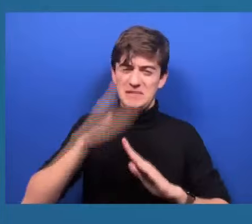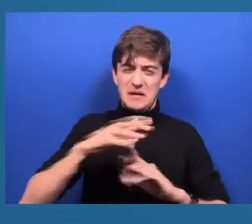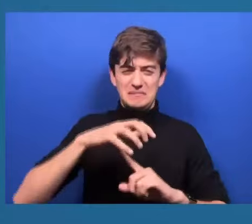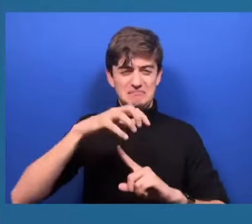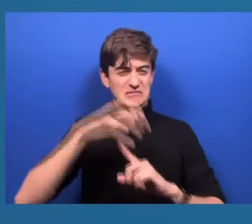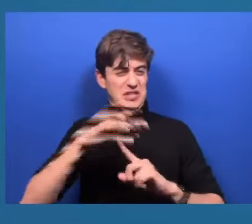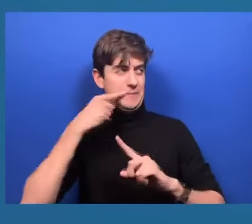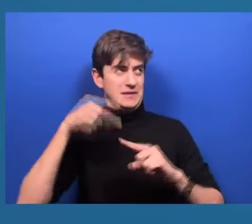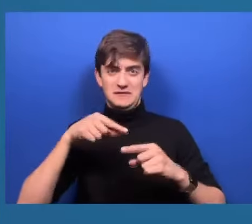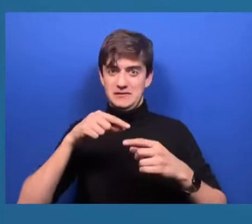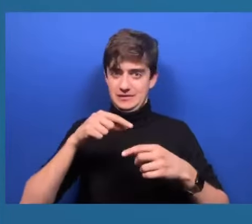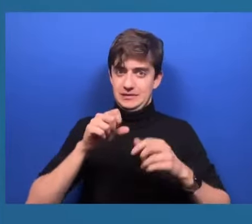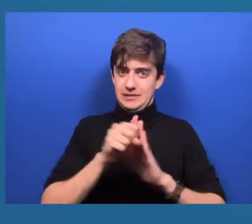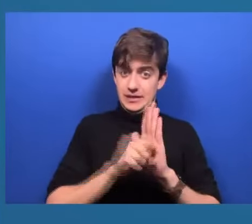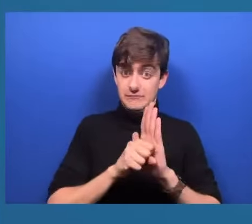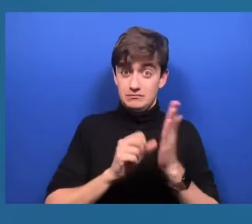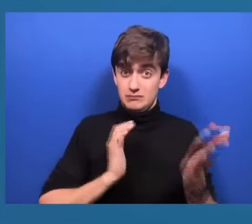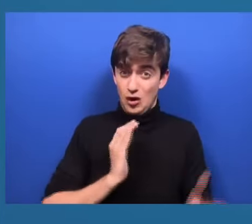Attorney General, Tish James.